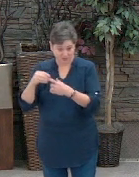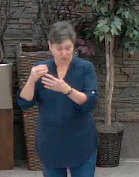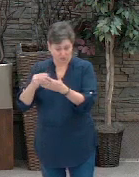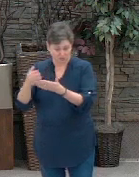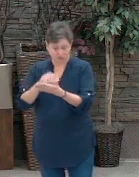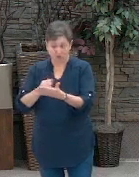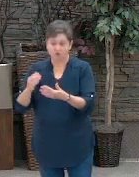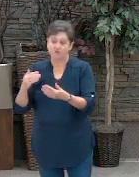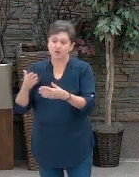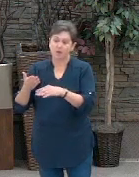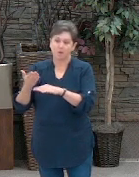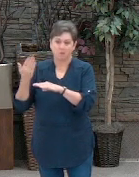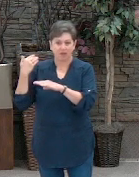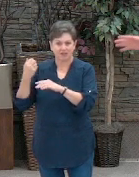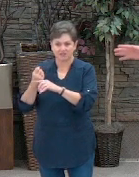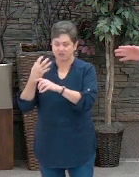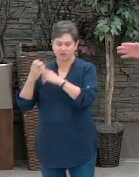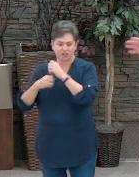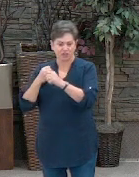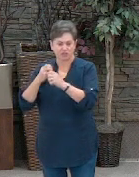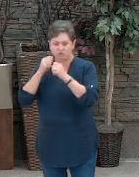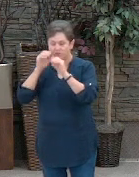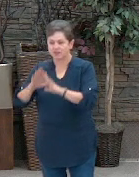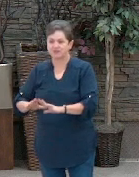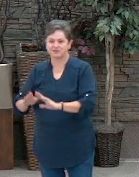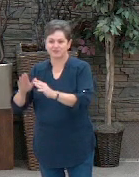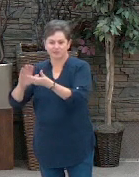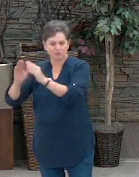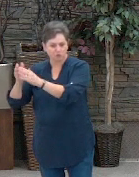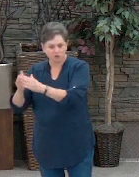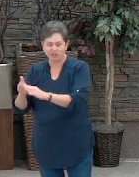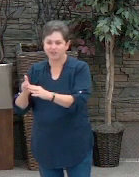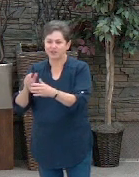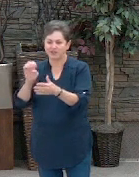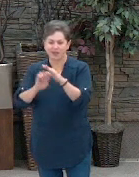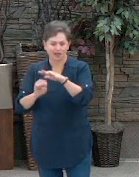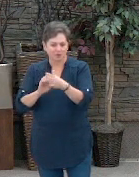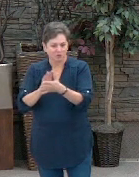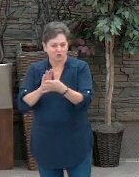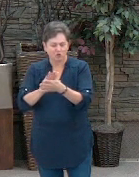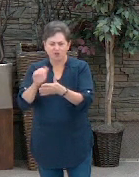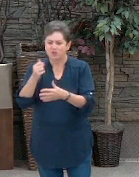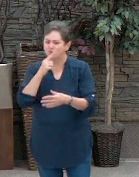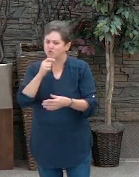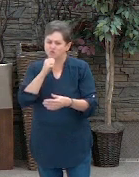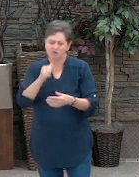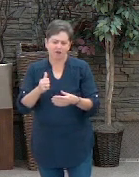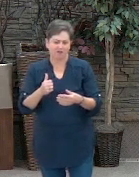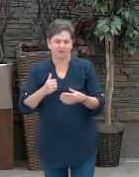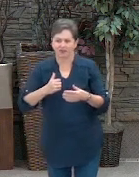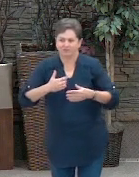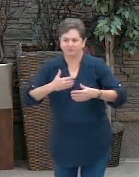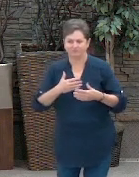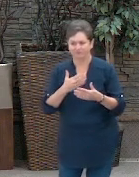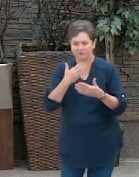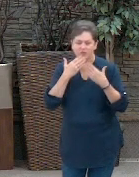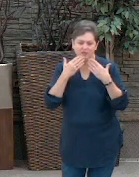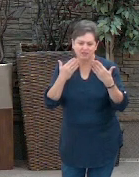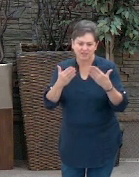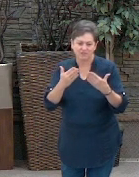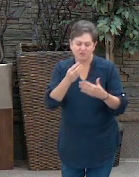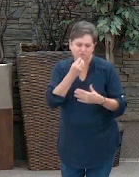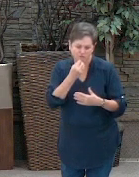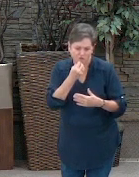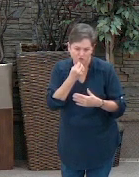have blessed the community. We blessed Valley View and others who are not as fortunate as us with Thanksgiving